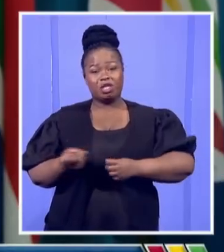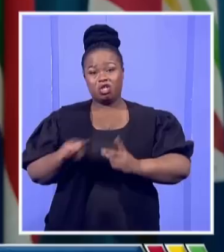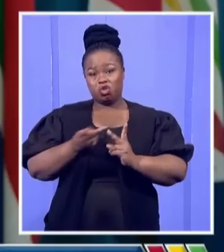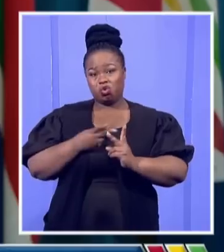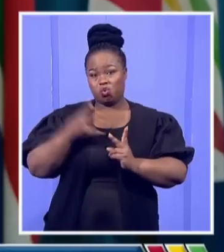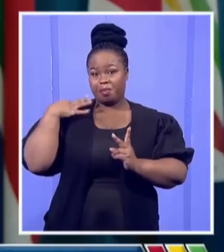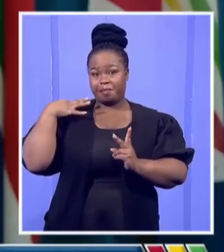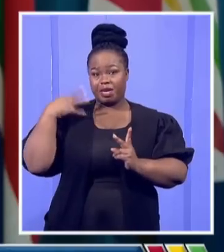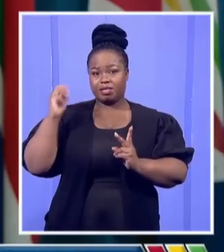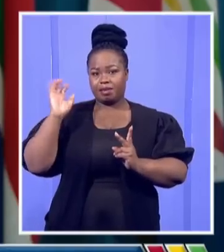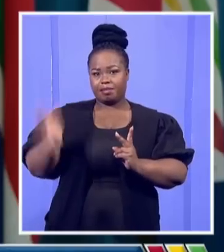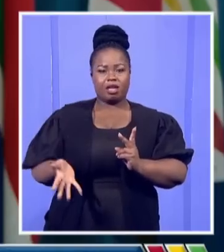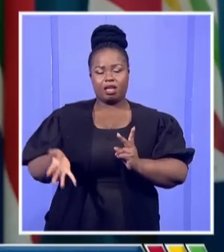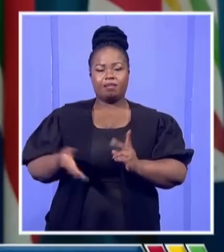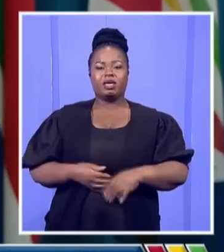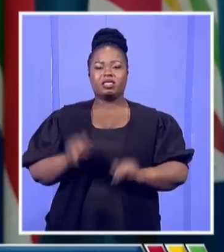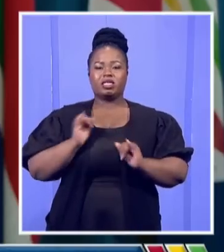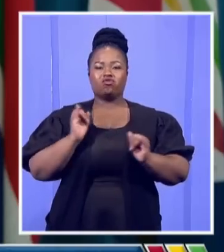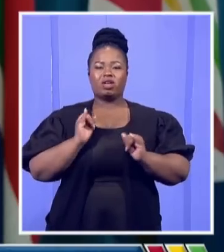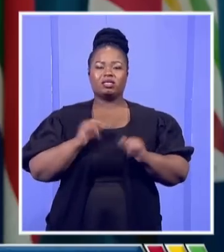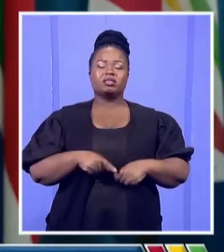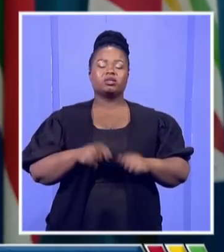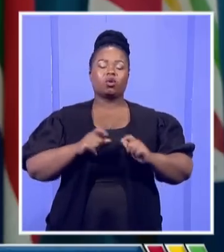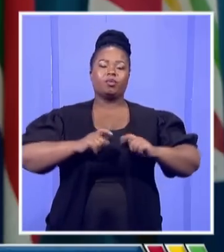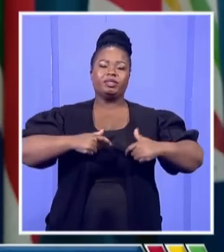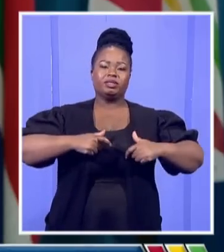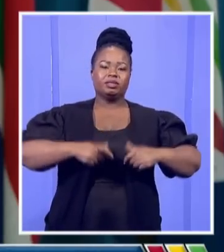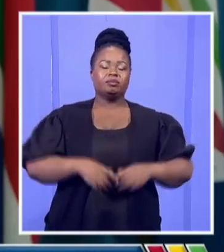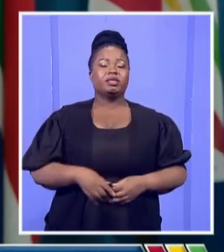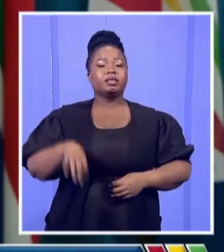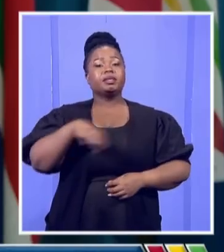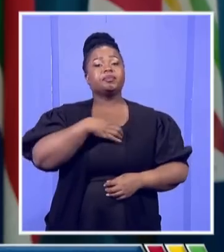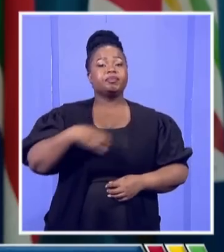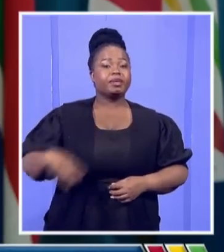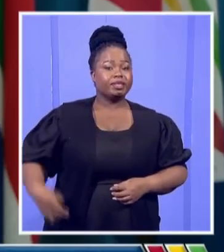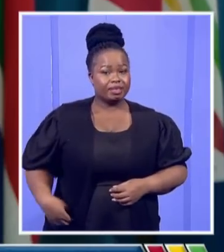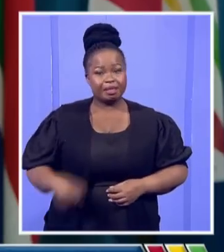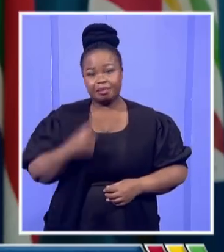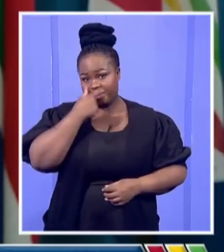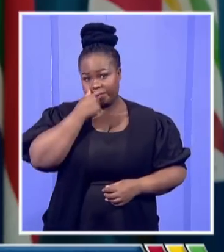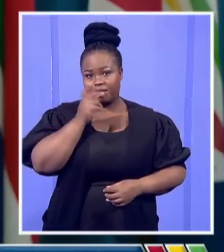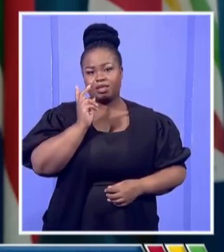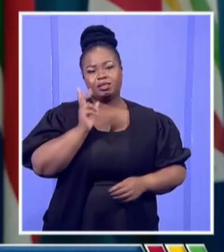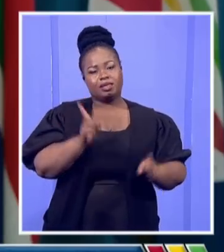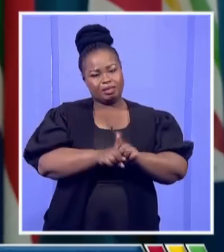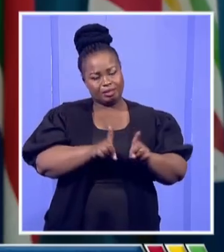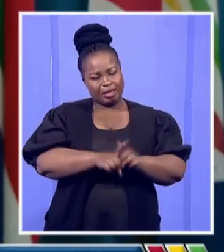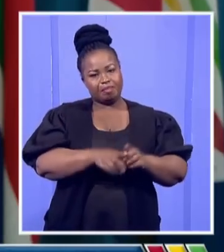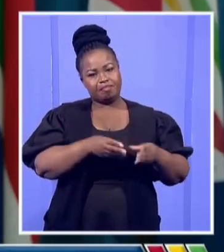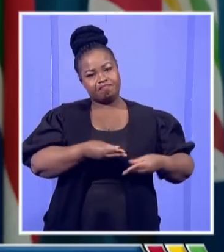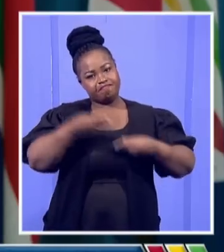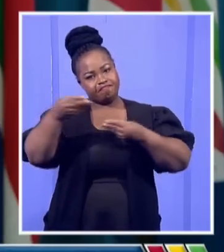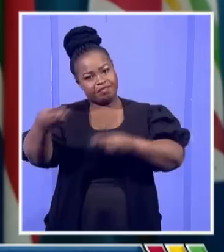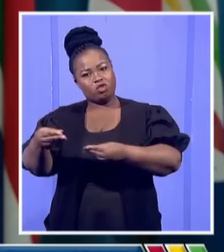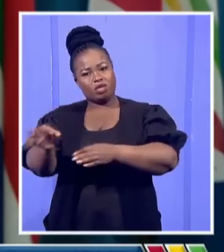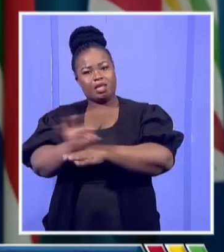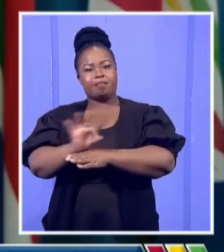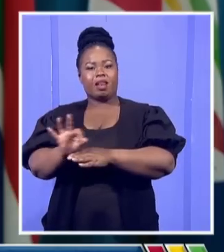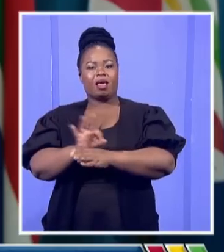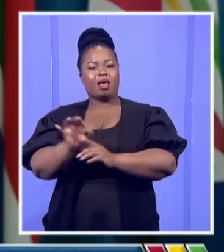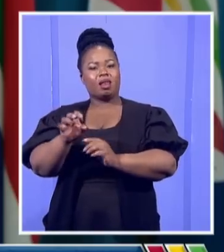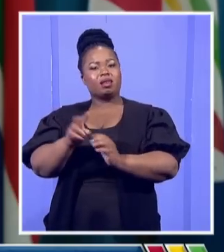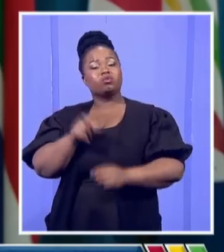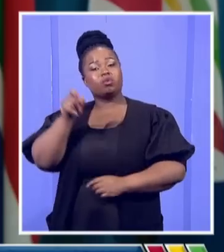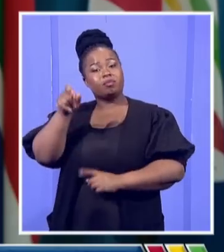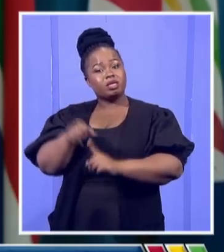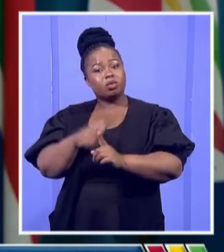ministers and the Crisis Committee. The President himself must now hand over the plan to someone who can